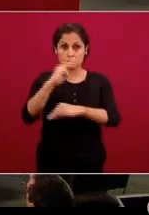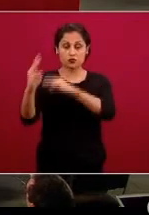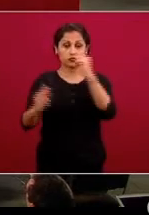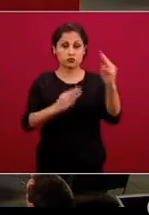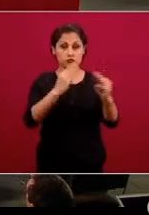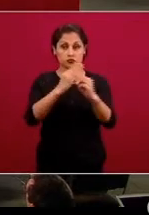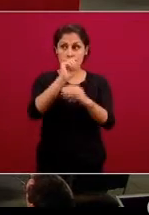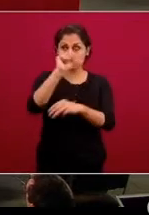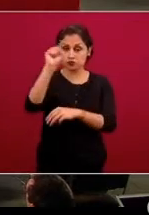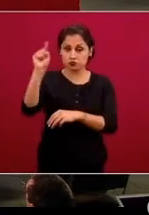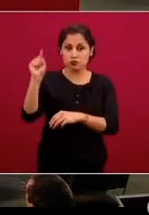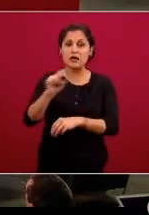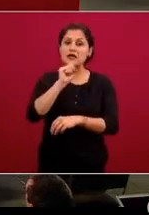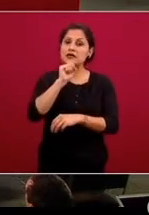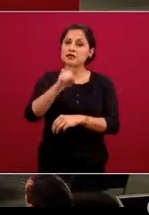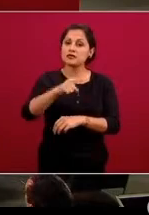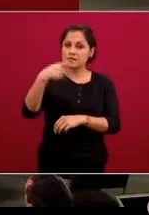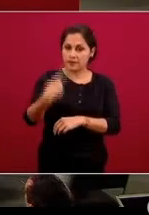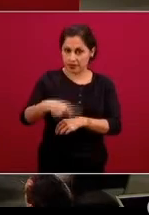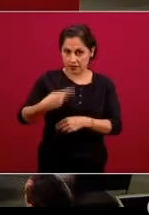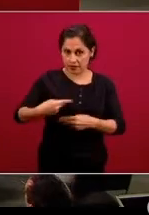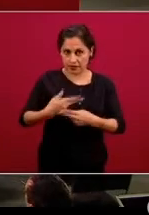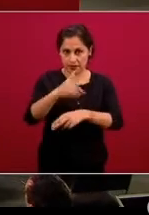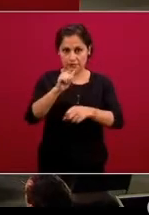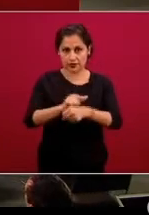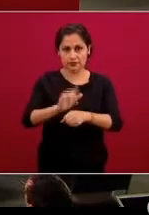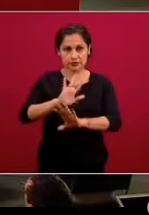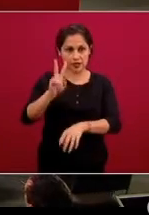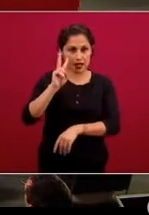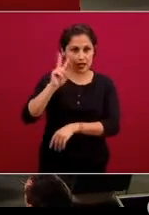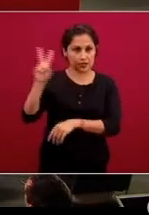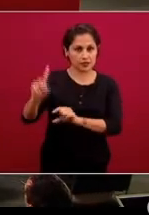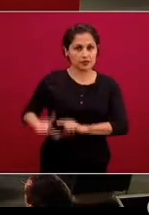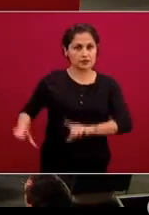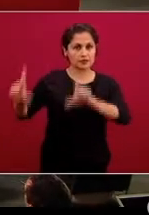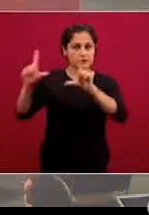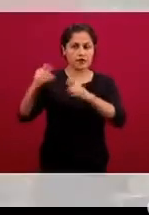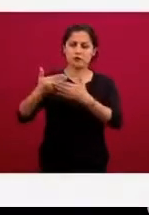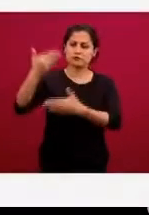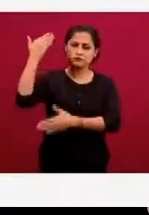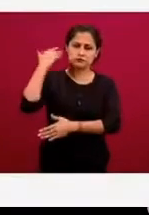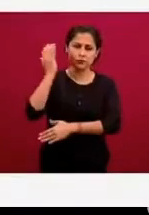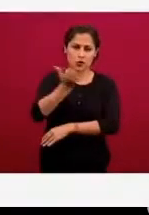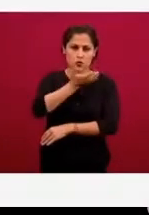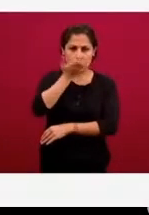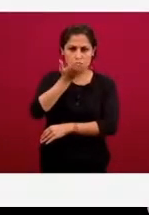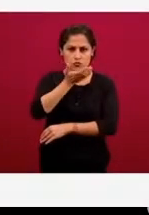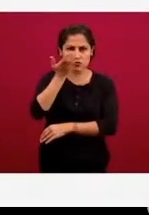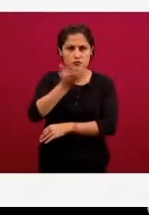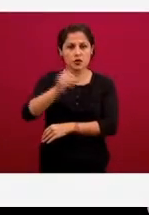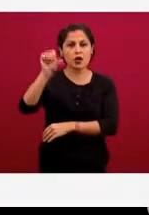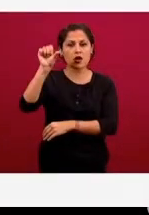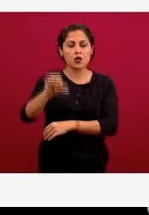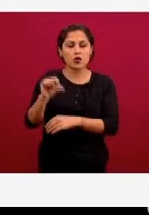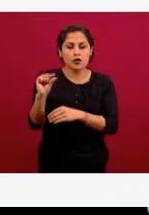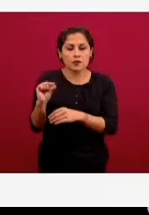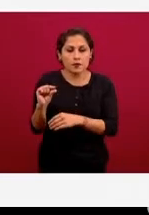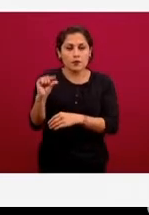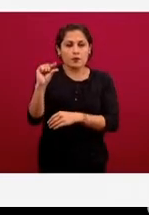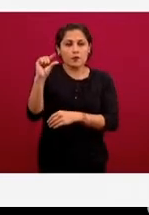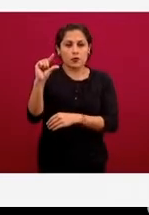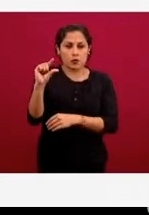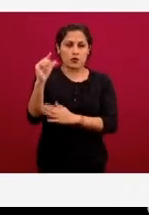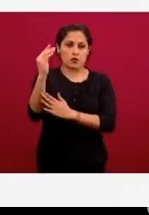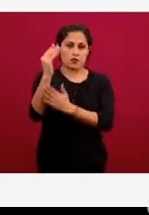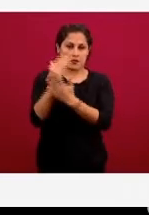been seeing this image for quite a while, so I think you're familiar with it. We've gone down 1 percentage